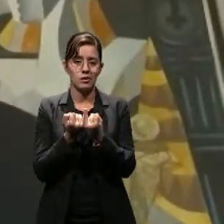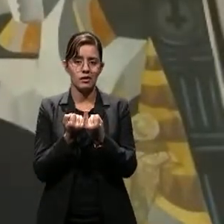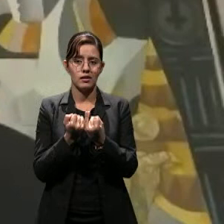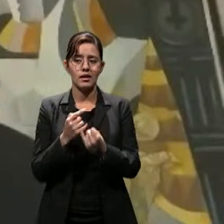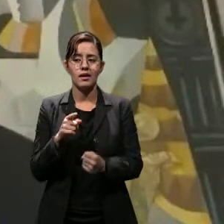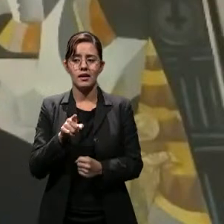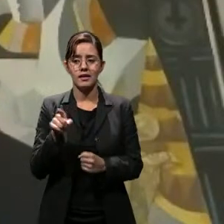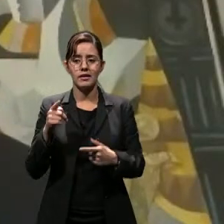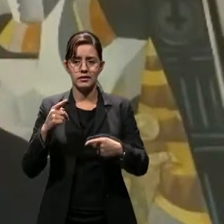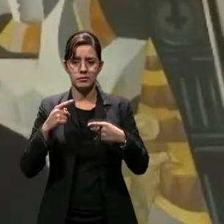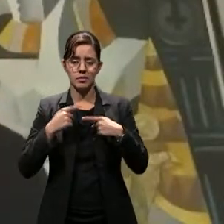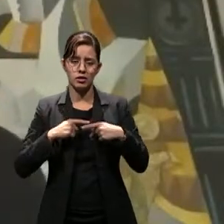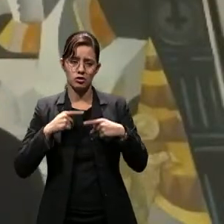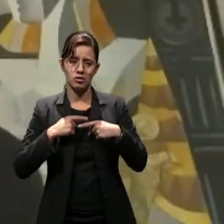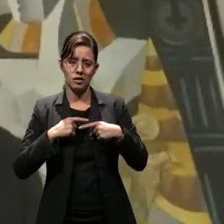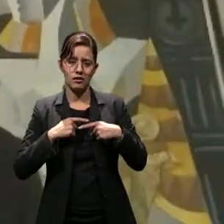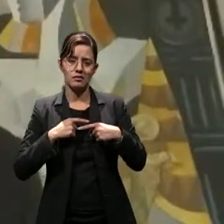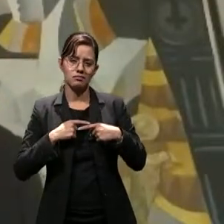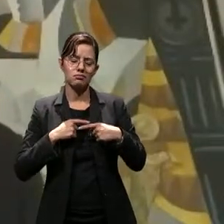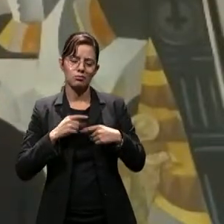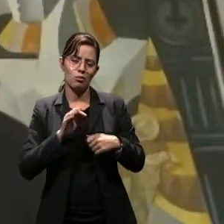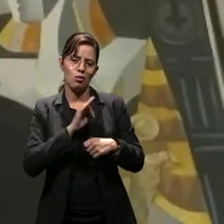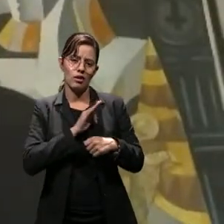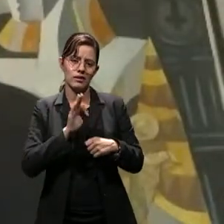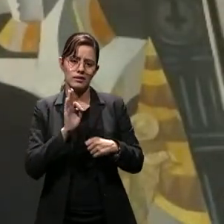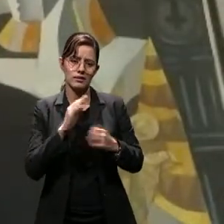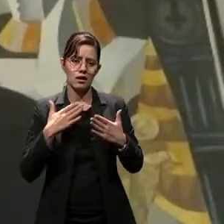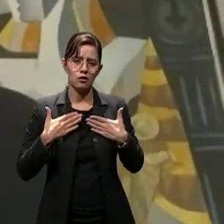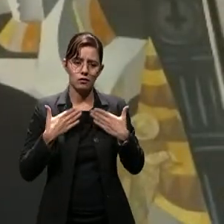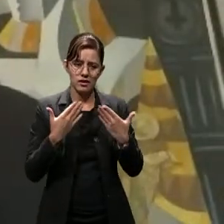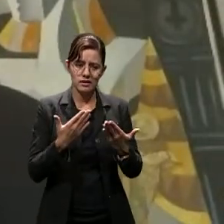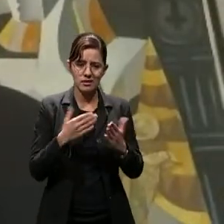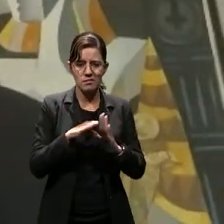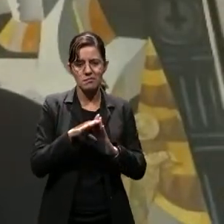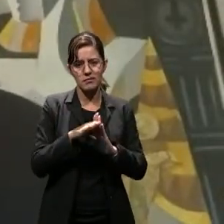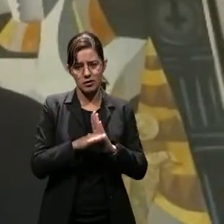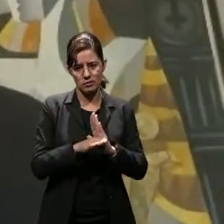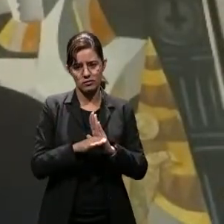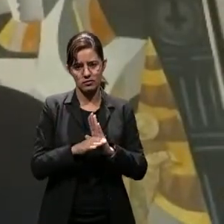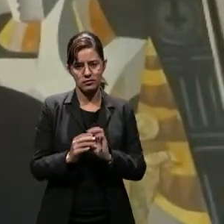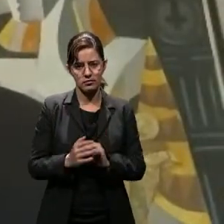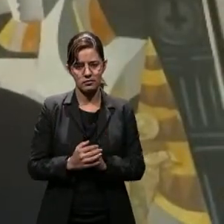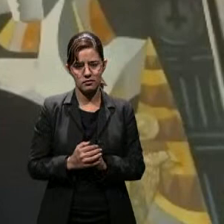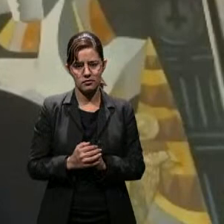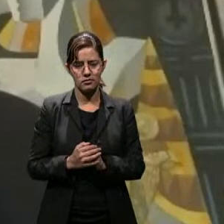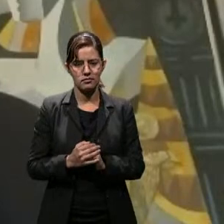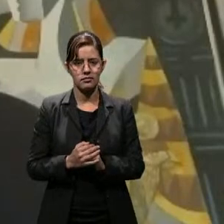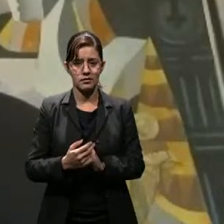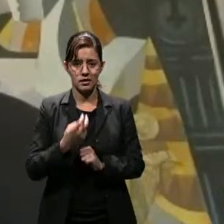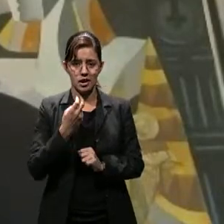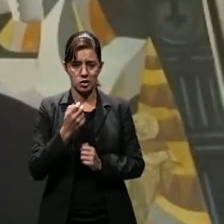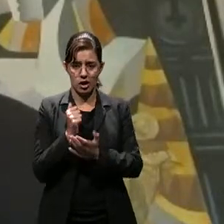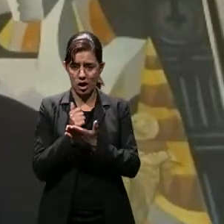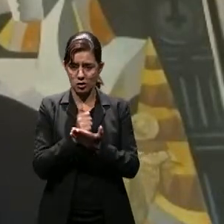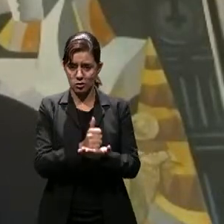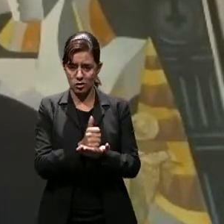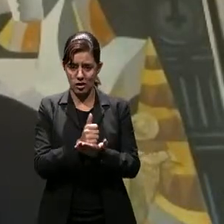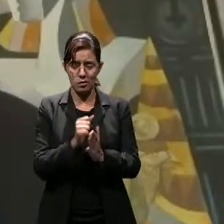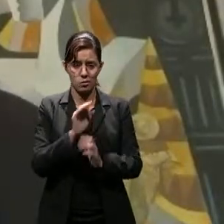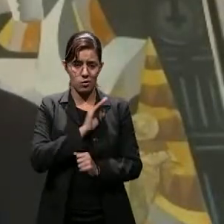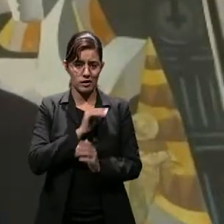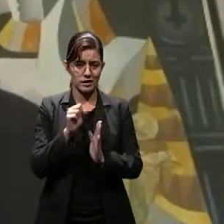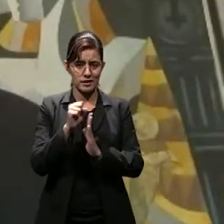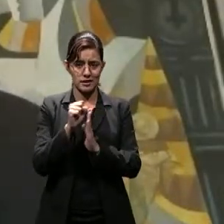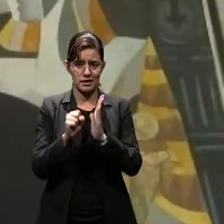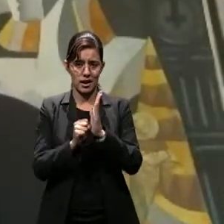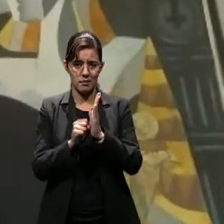creates more mistrust in the electoral authorities. And once again, this is not doing any